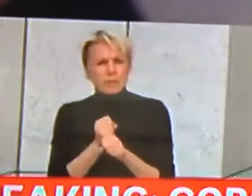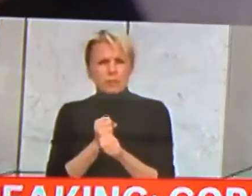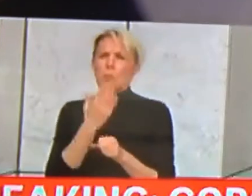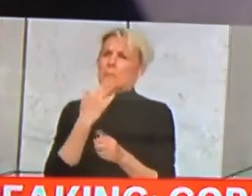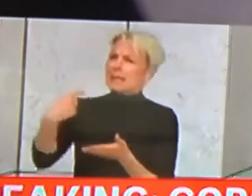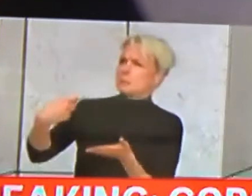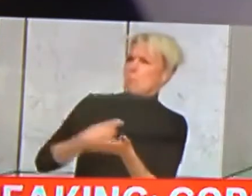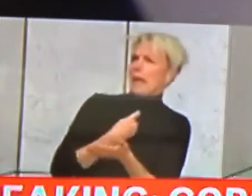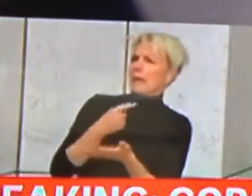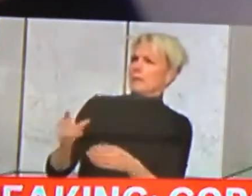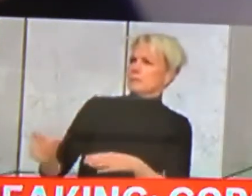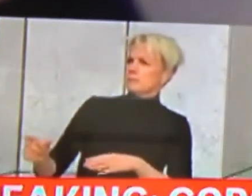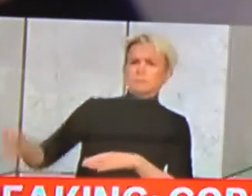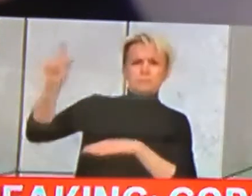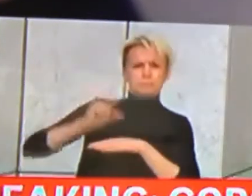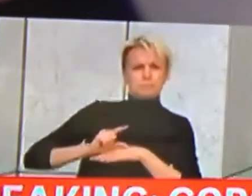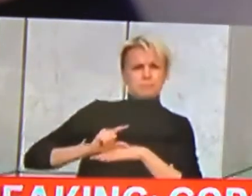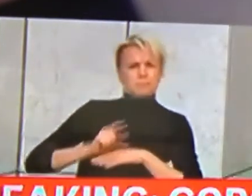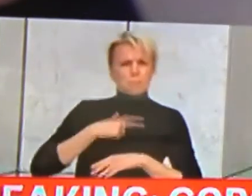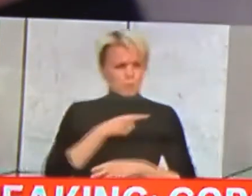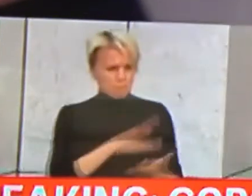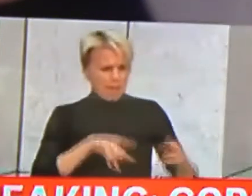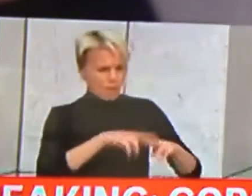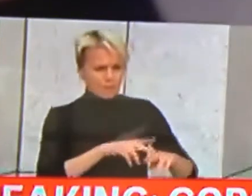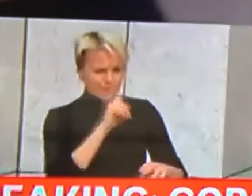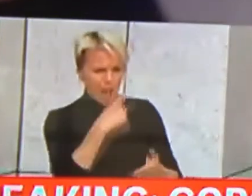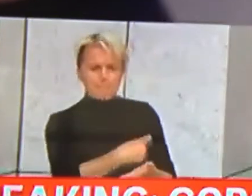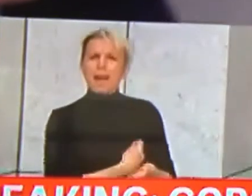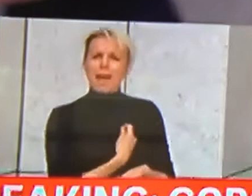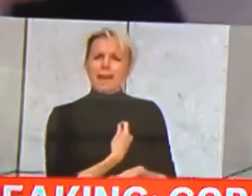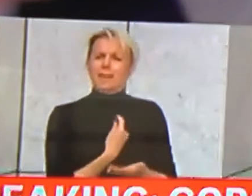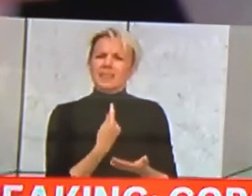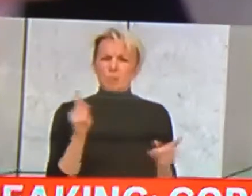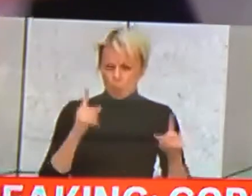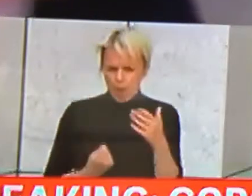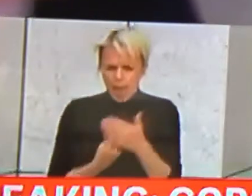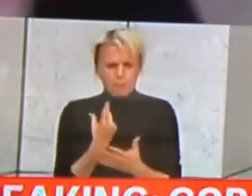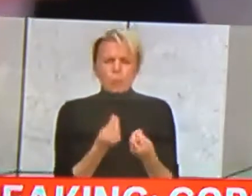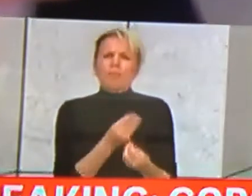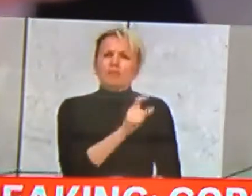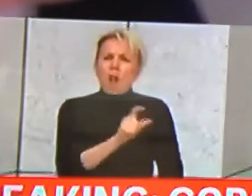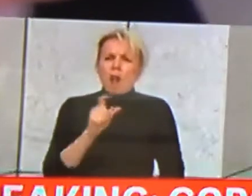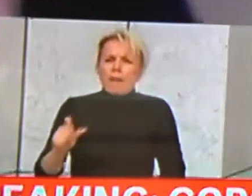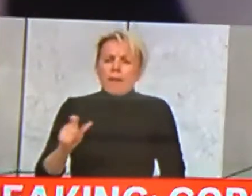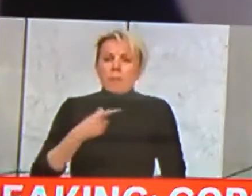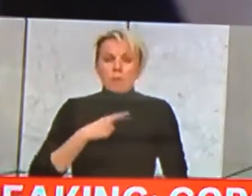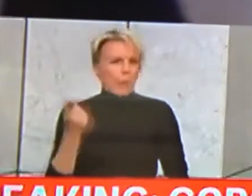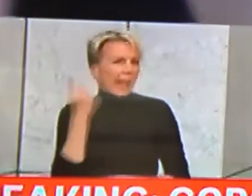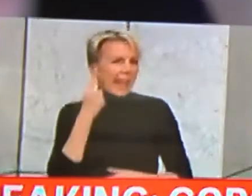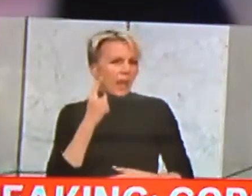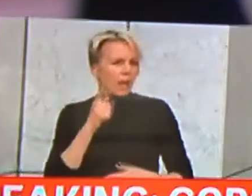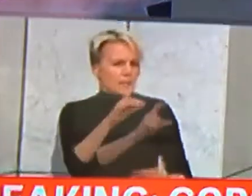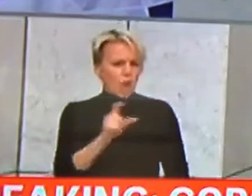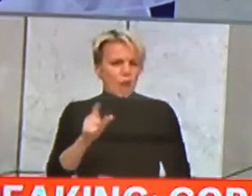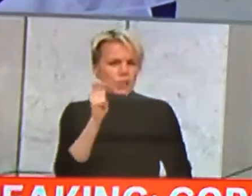pay for care that they're not getting. What's going to happen with that? Because at the moment they're saying that centres are going to have to close? Well, this is one